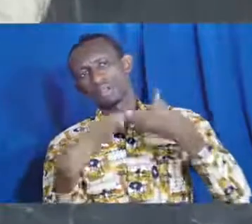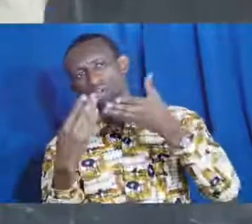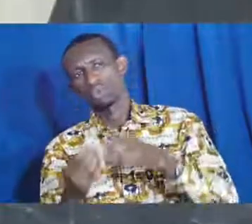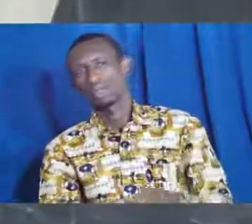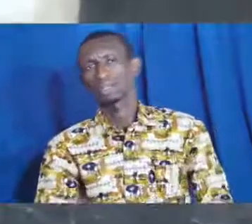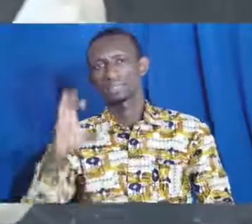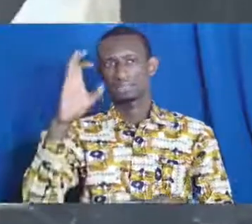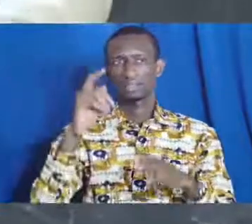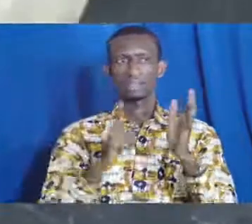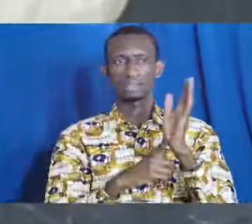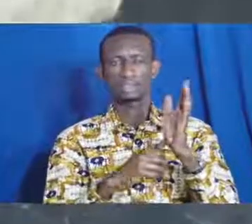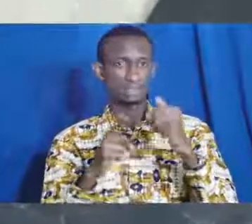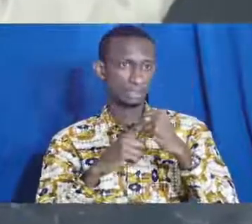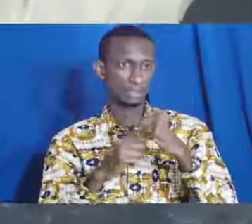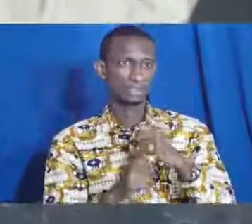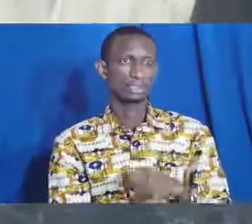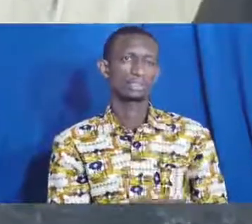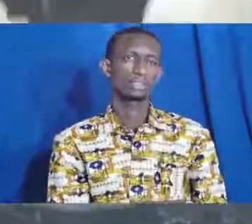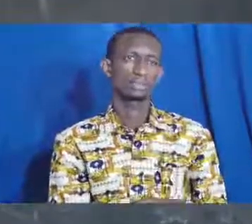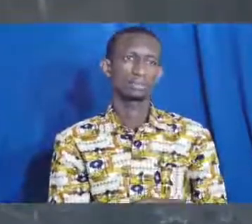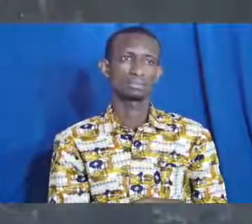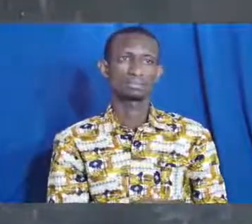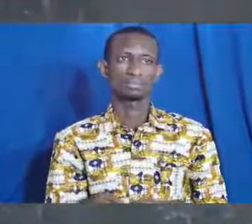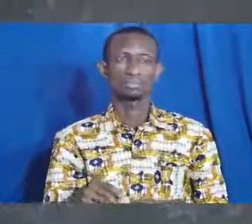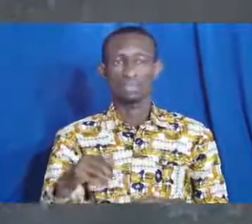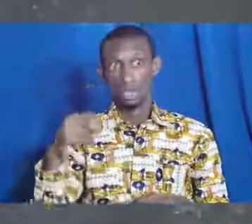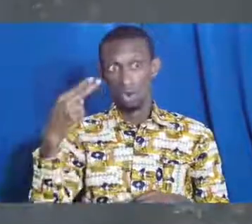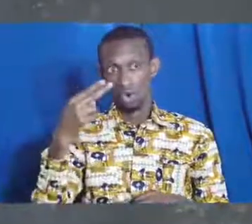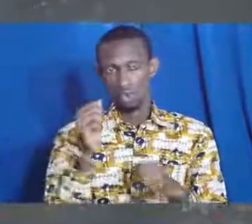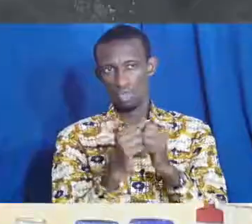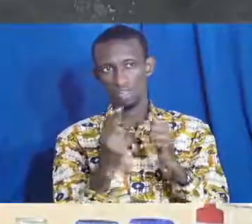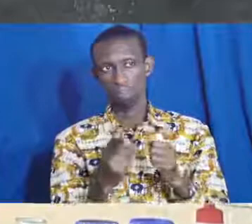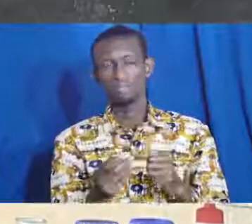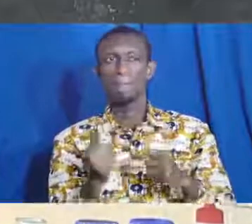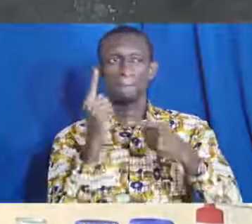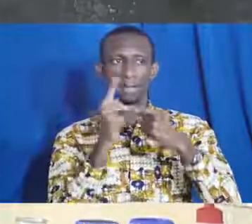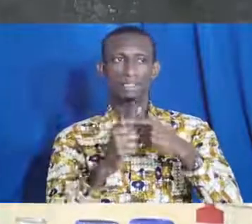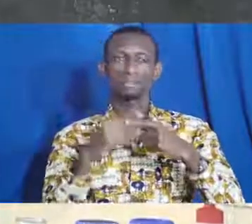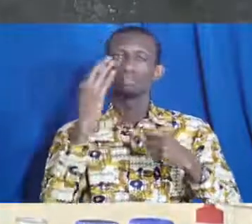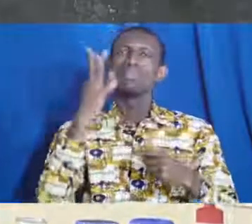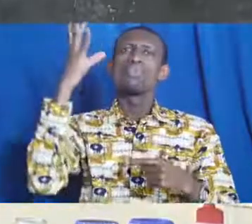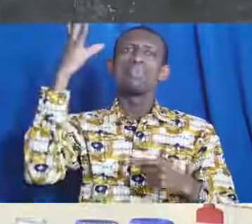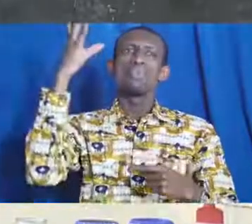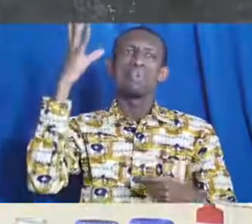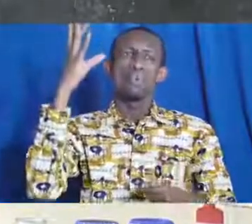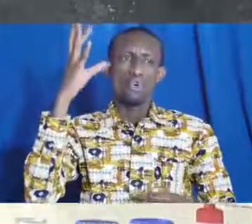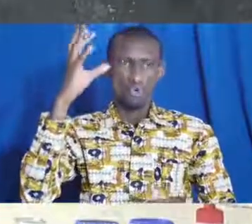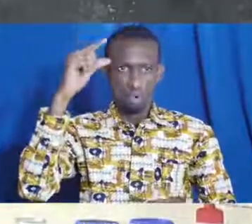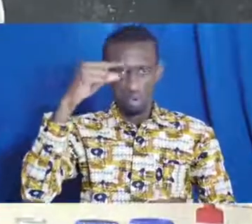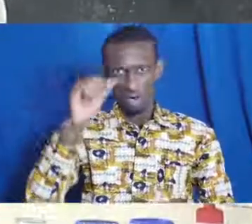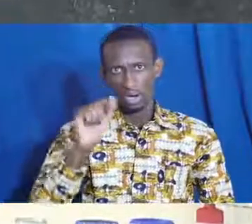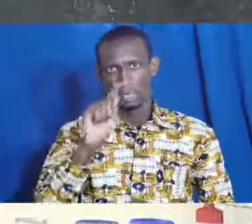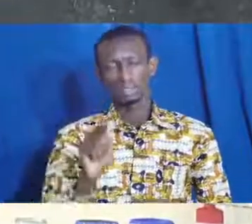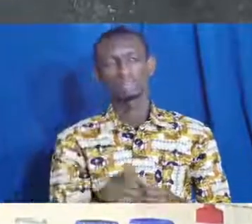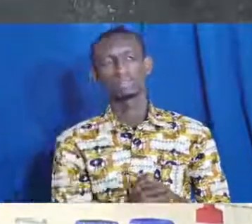the food, then plus the oxygen gas. So in all the reactions, please, you need